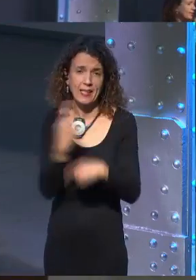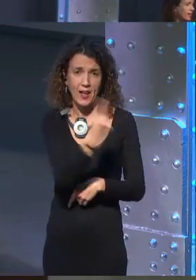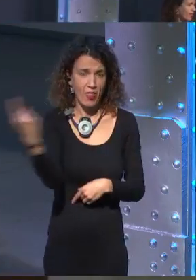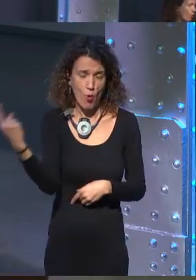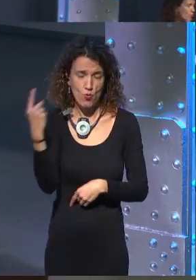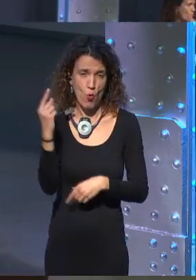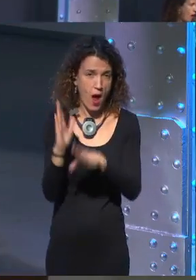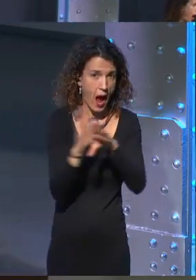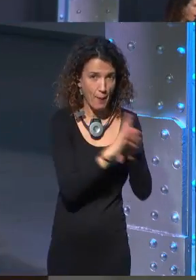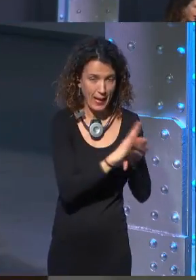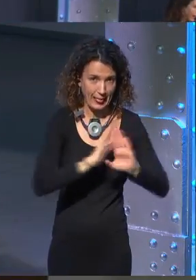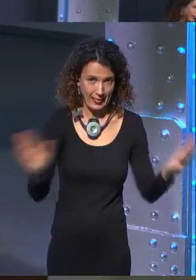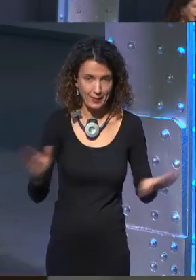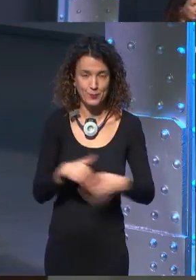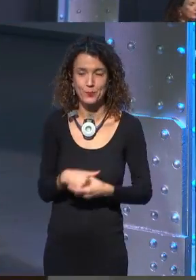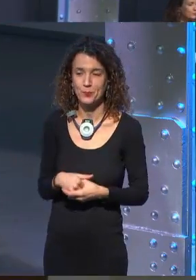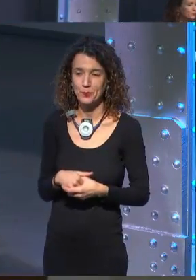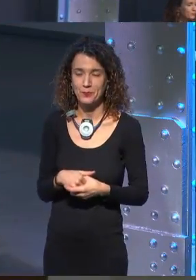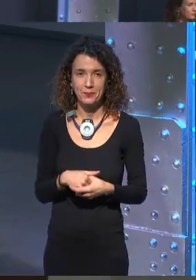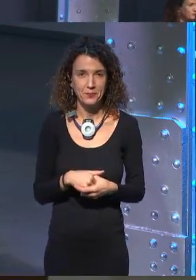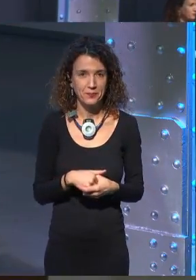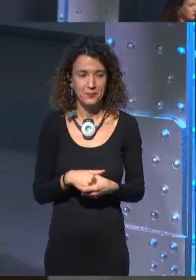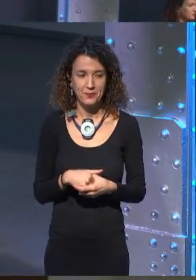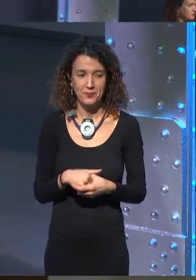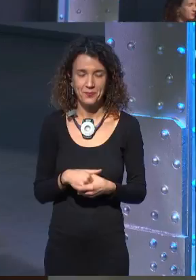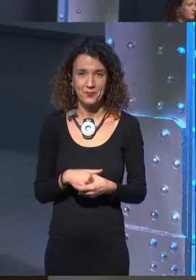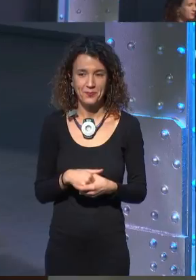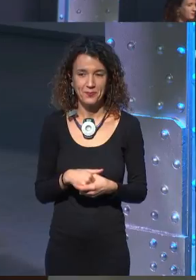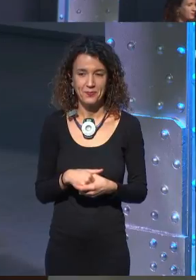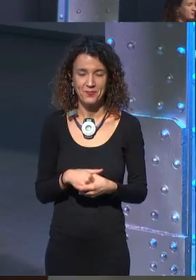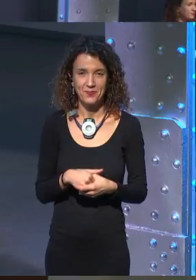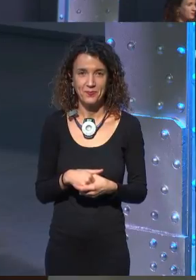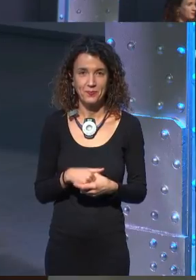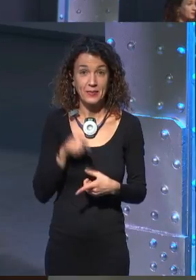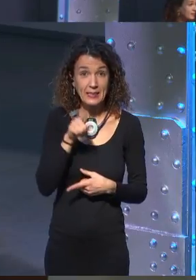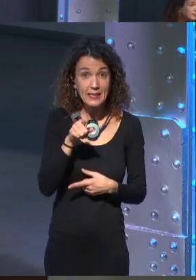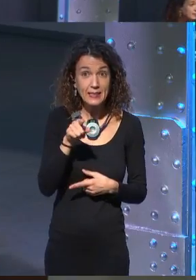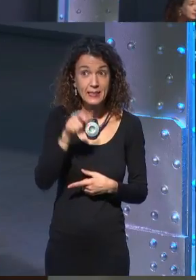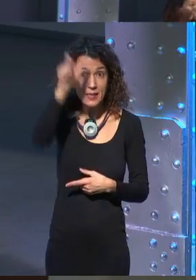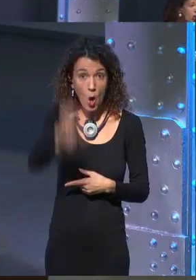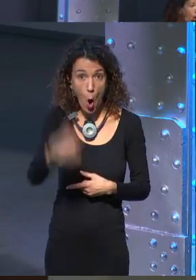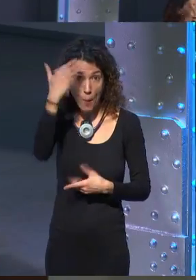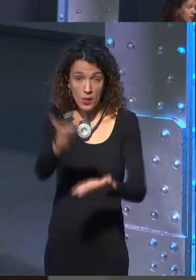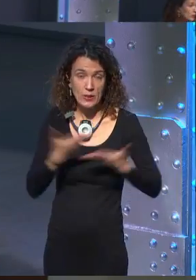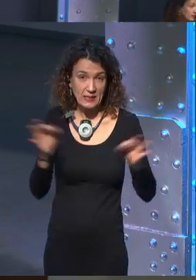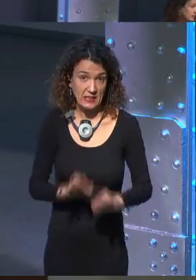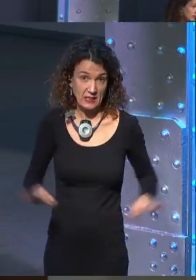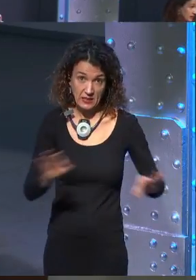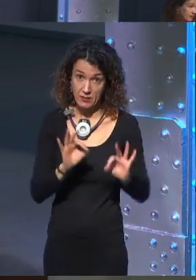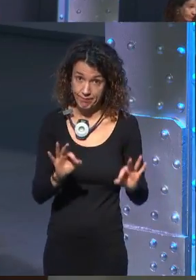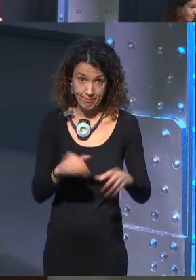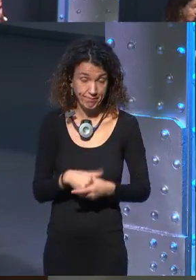Canada. Yeah. Liar. This guy's not helping anything. The divisiveness, the